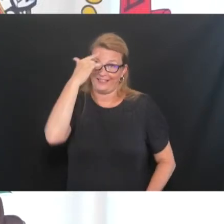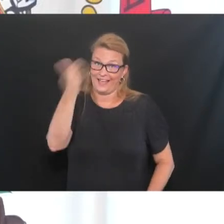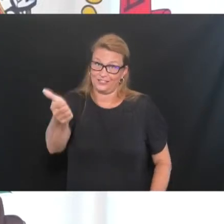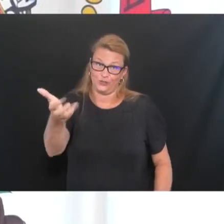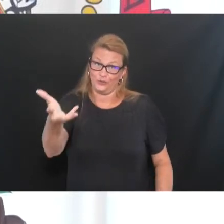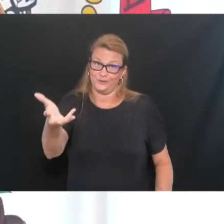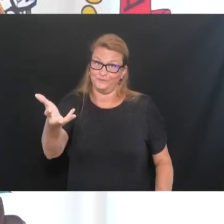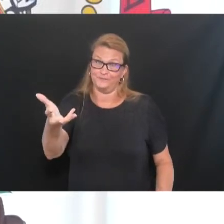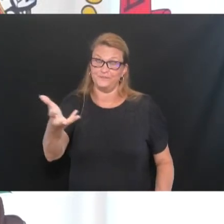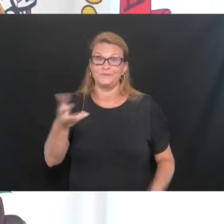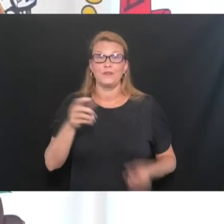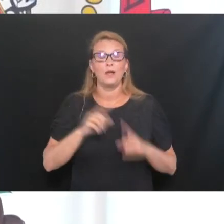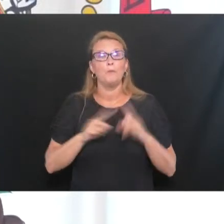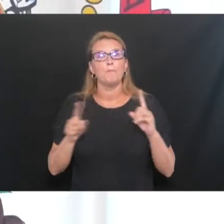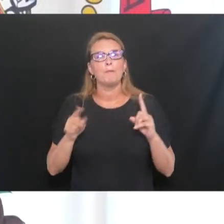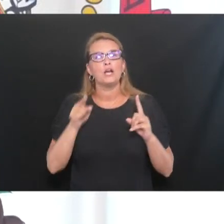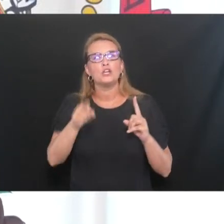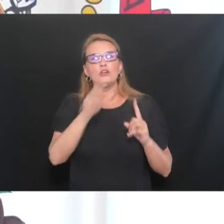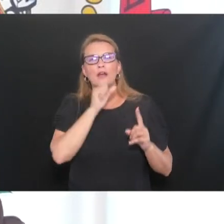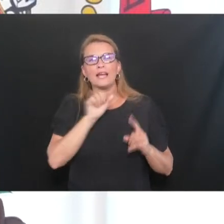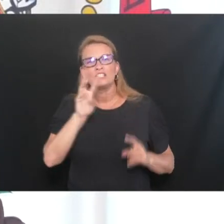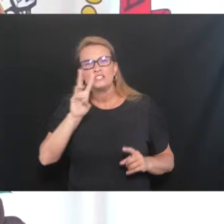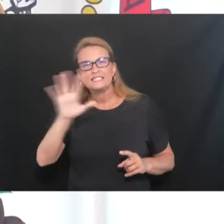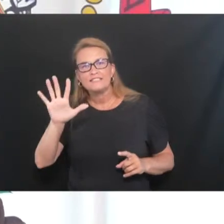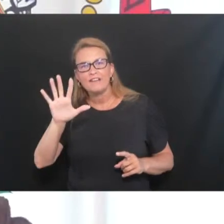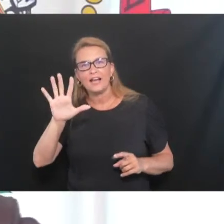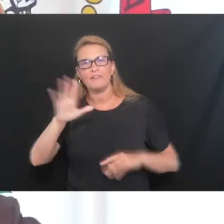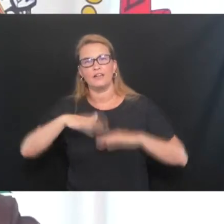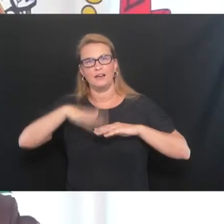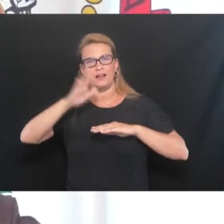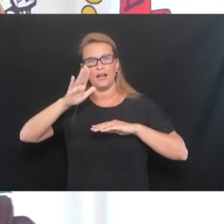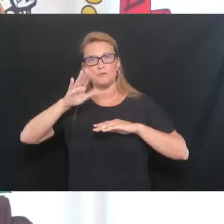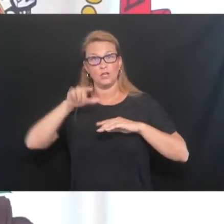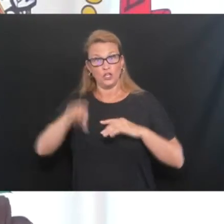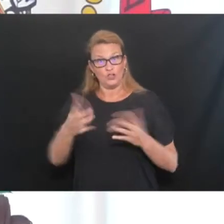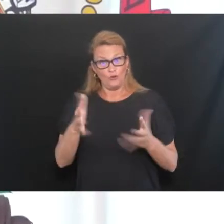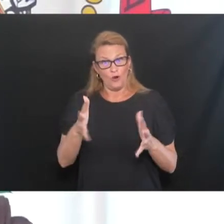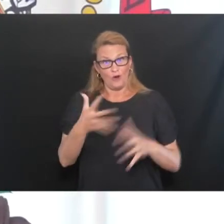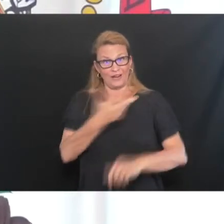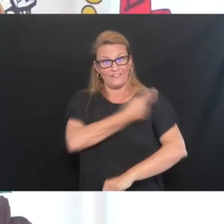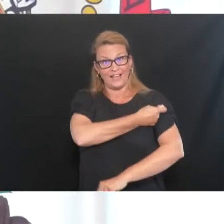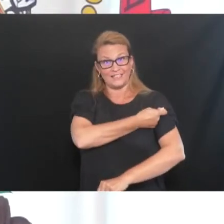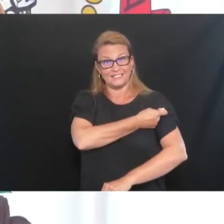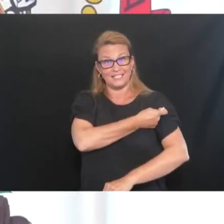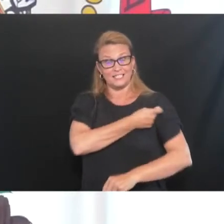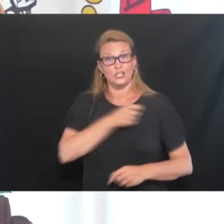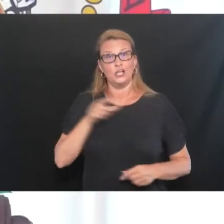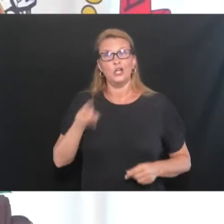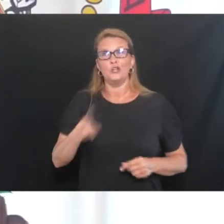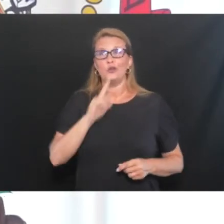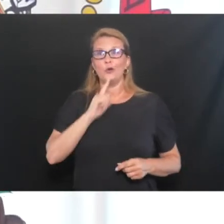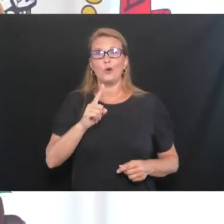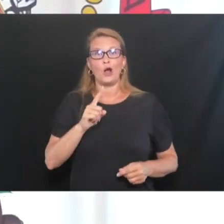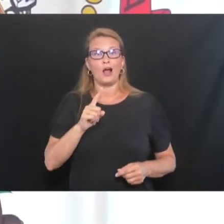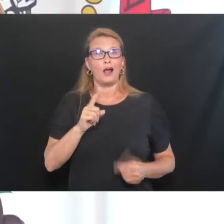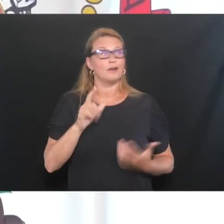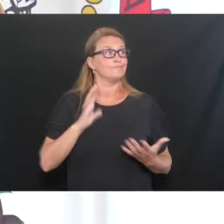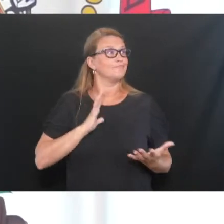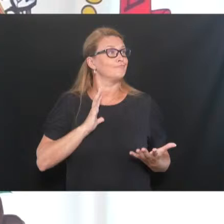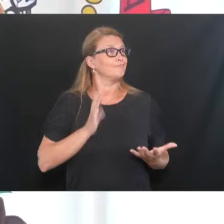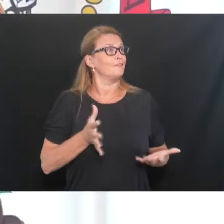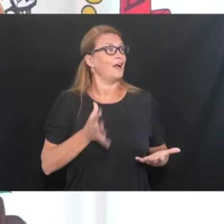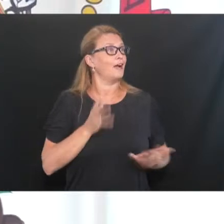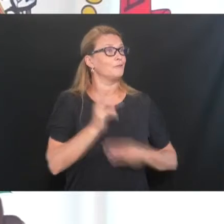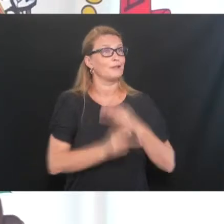all that, Paul, if you're 60 and older and you've been fully vaccinated and you're just cruising around thinking all's good